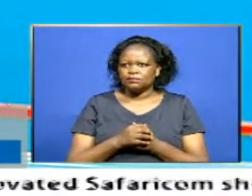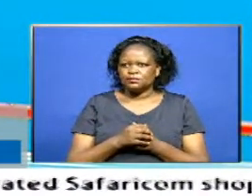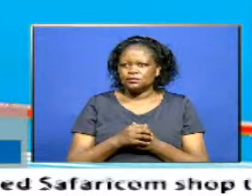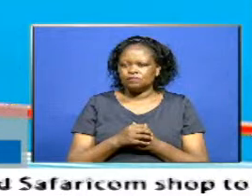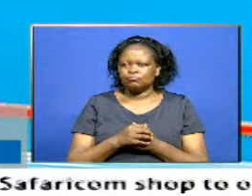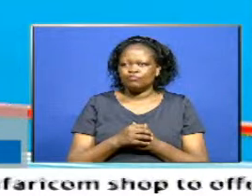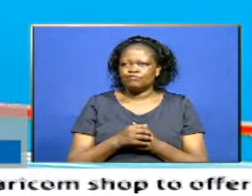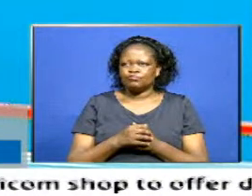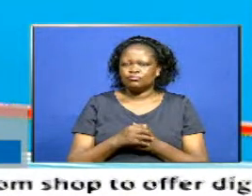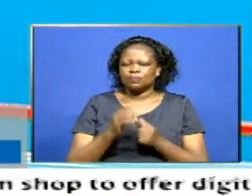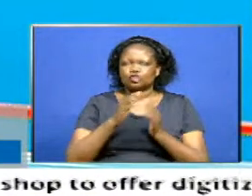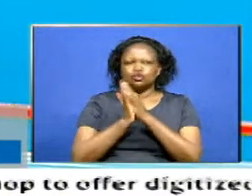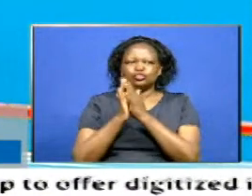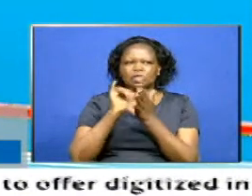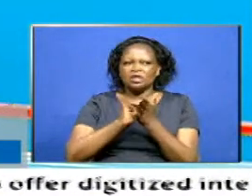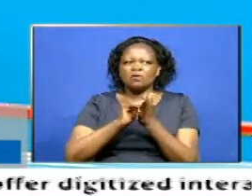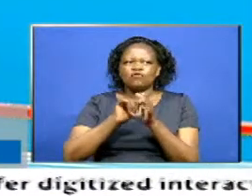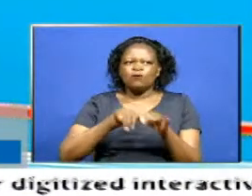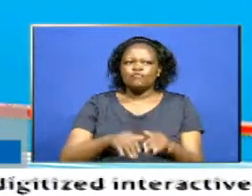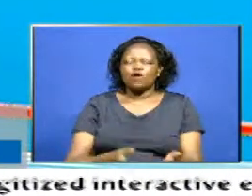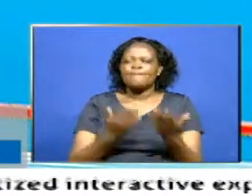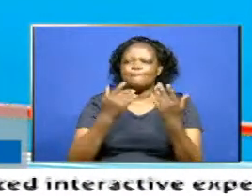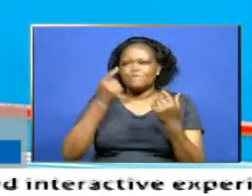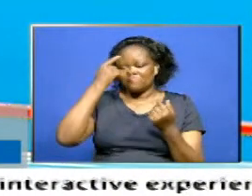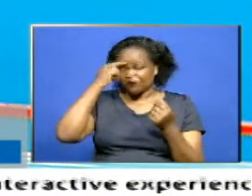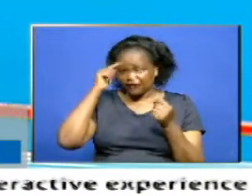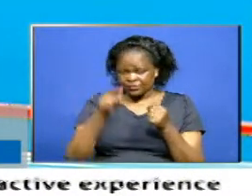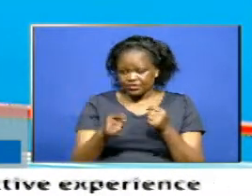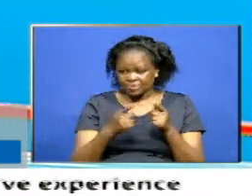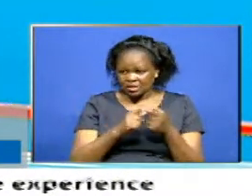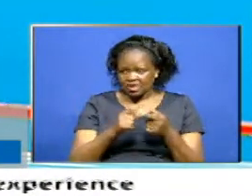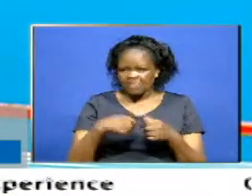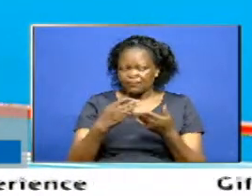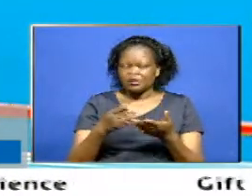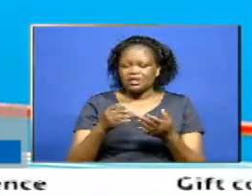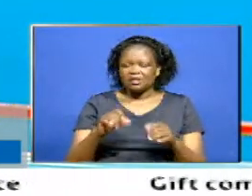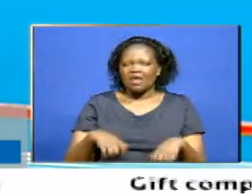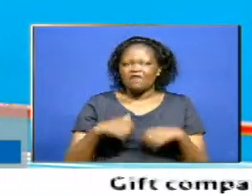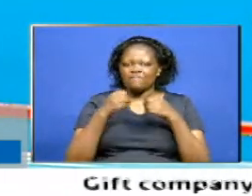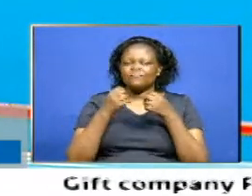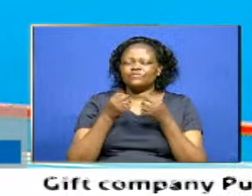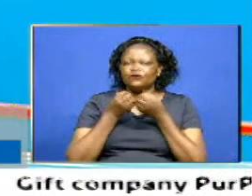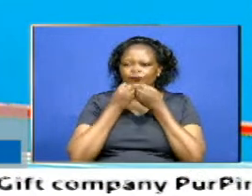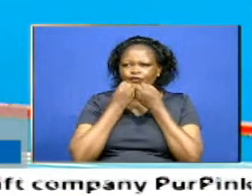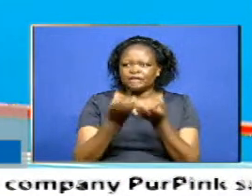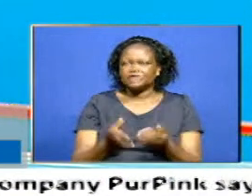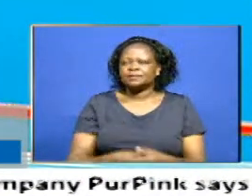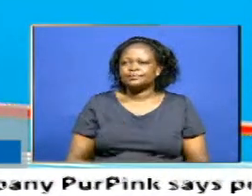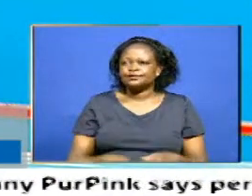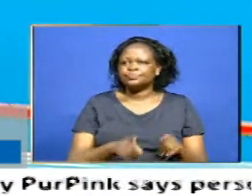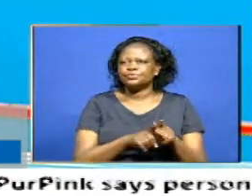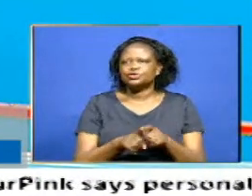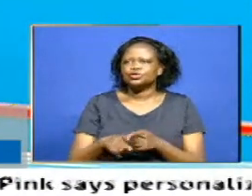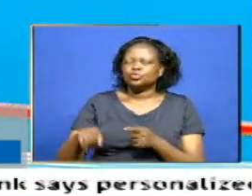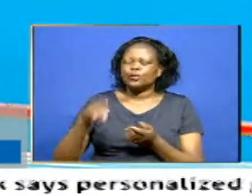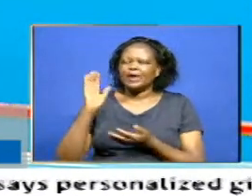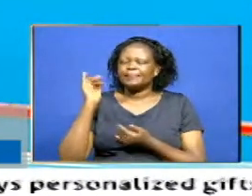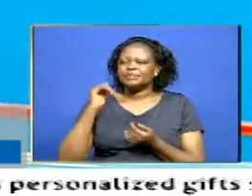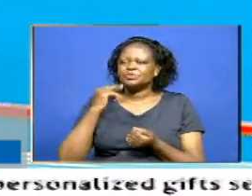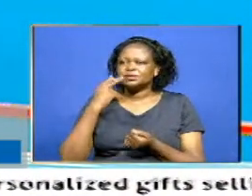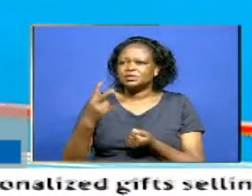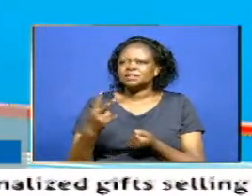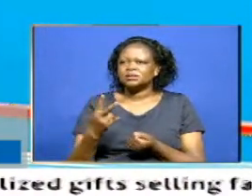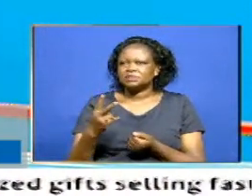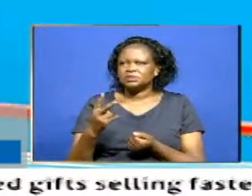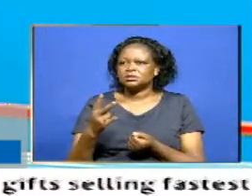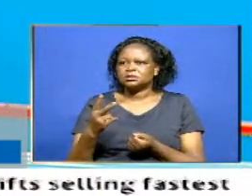the stories that we are tracking for you and giving you live updates. Also, we expected to see